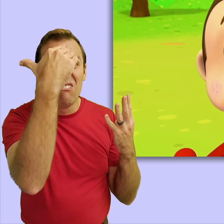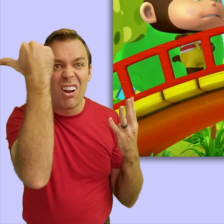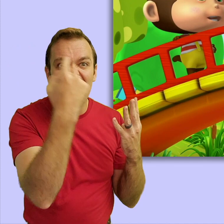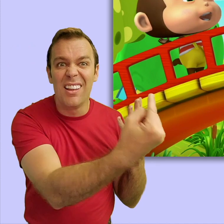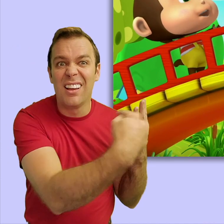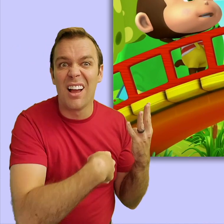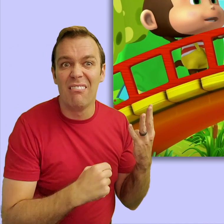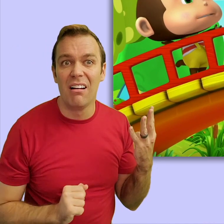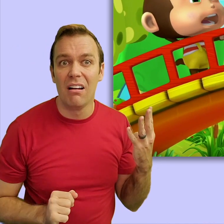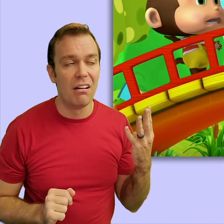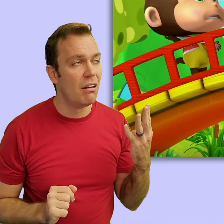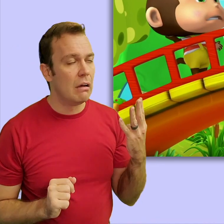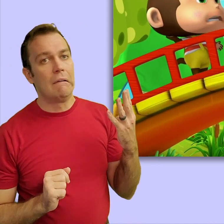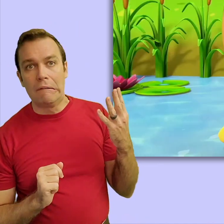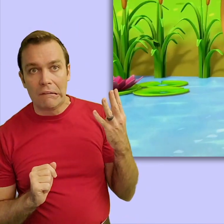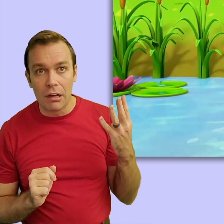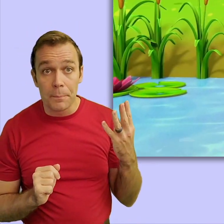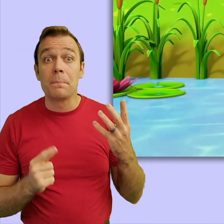ducklings forgot to come back.